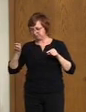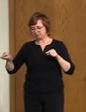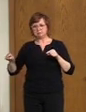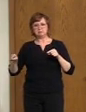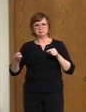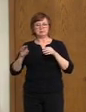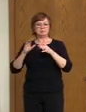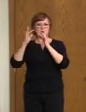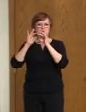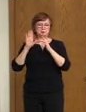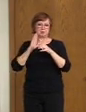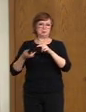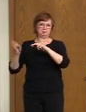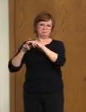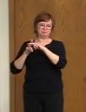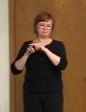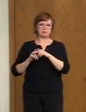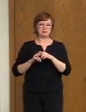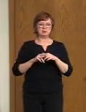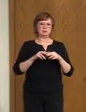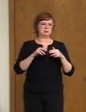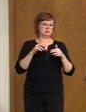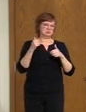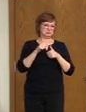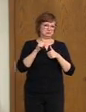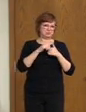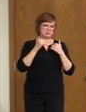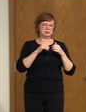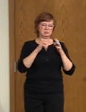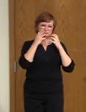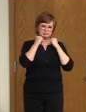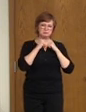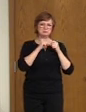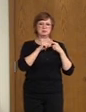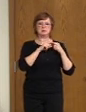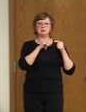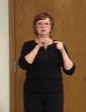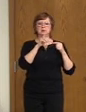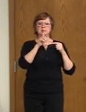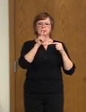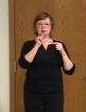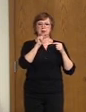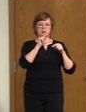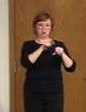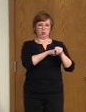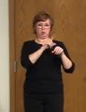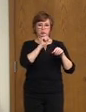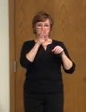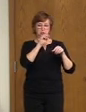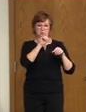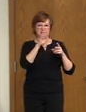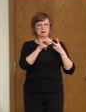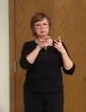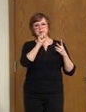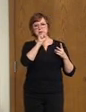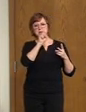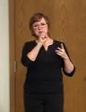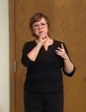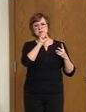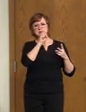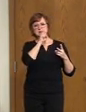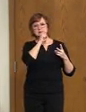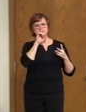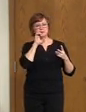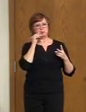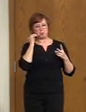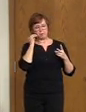homes. Regina Parkside now has 11 deaths reported, Saskatchewan Lutheran Home 7 deaths reported. So again, we